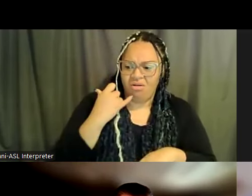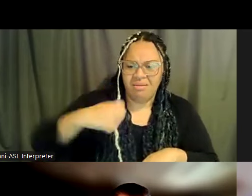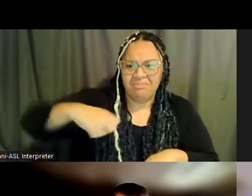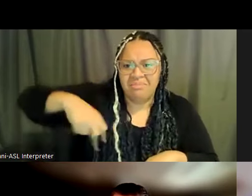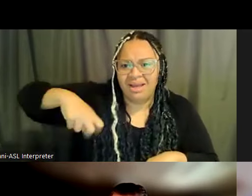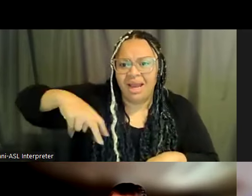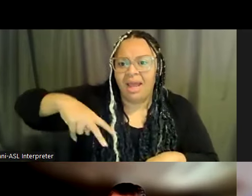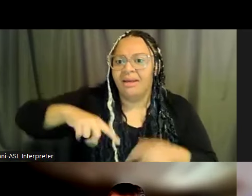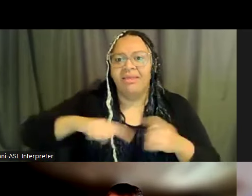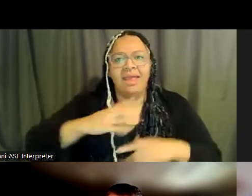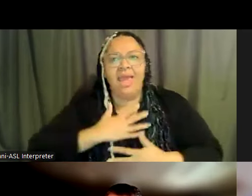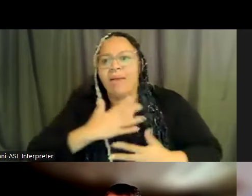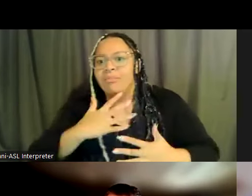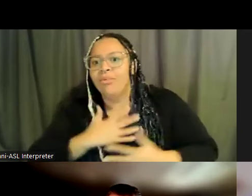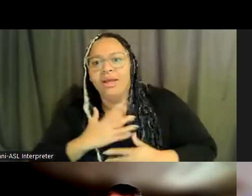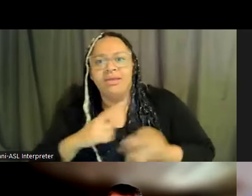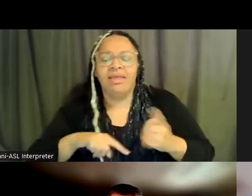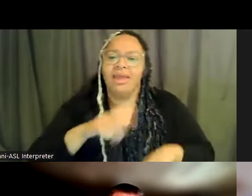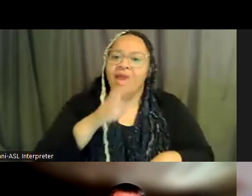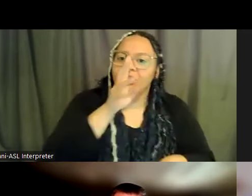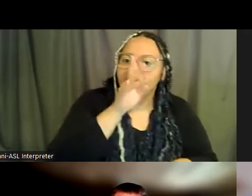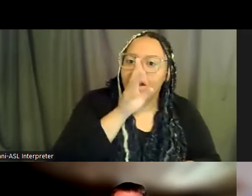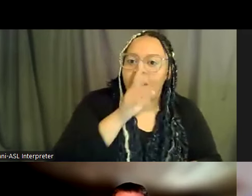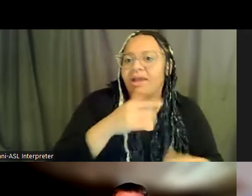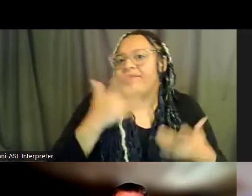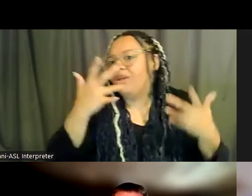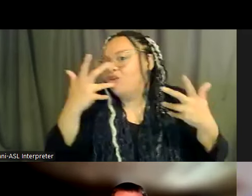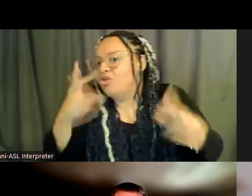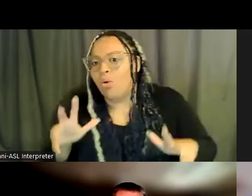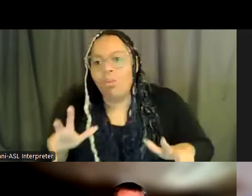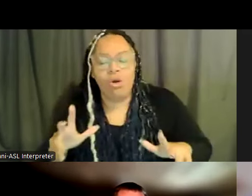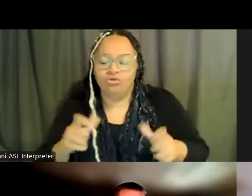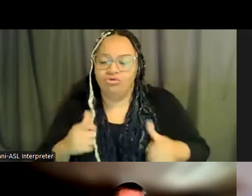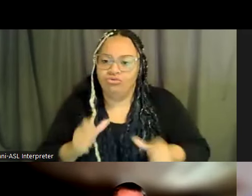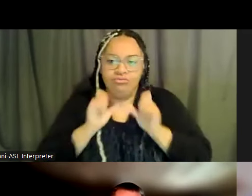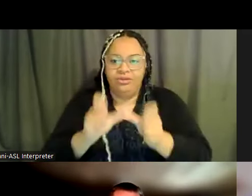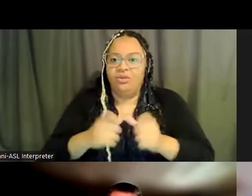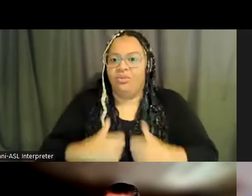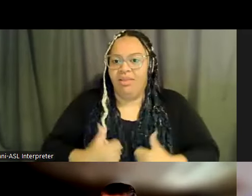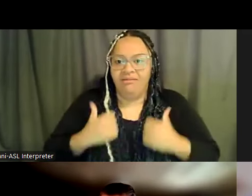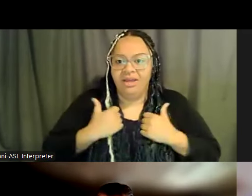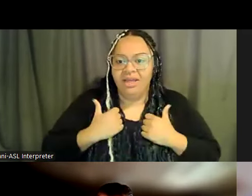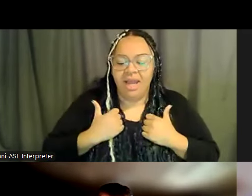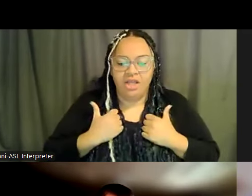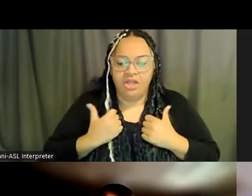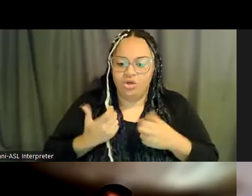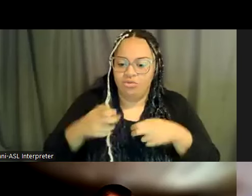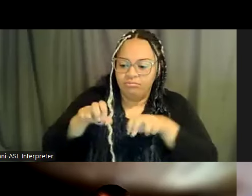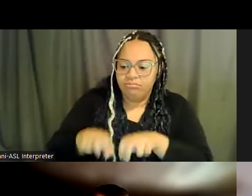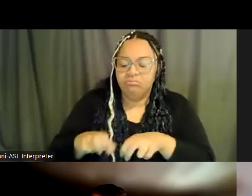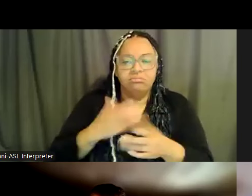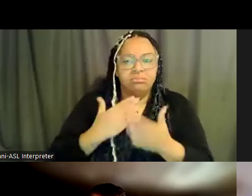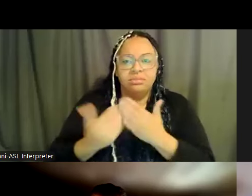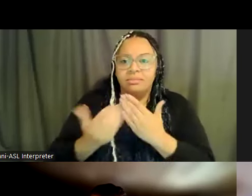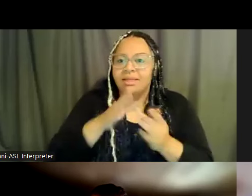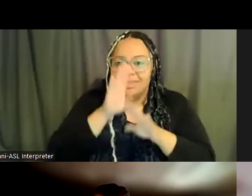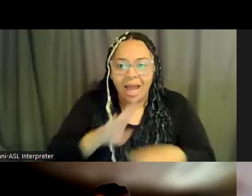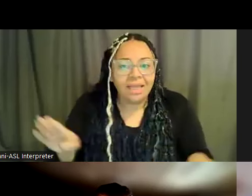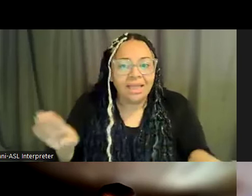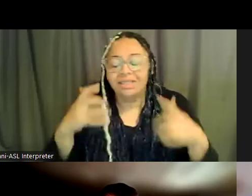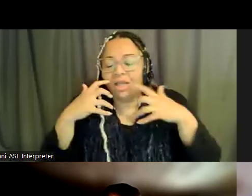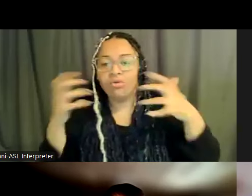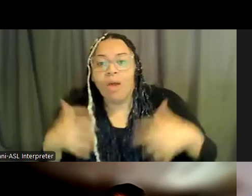and they can't breathe and they can't talk and they just don't want to be here anymore. and you sit with them, whether in silence or in their tears or while you